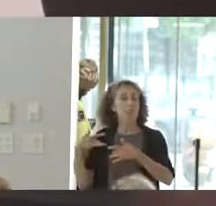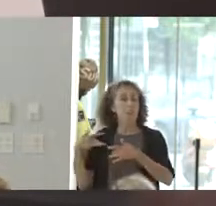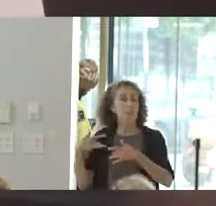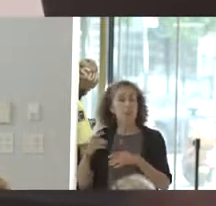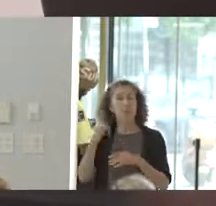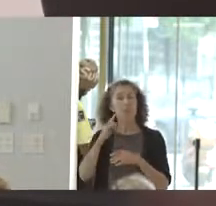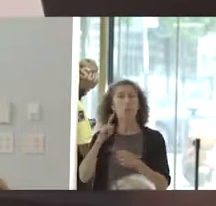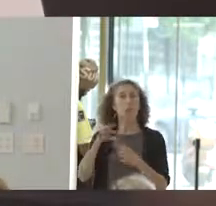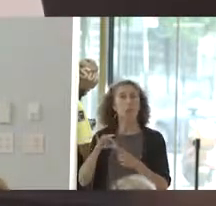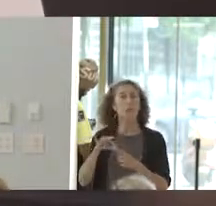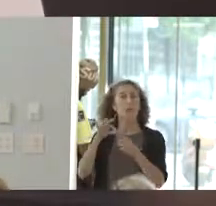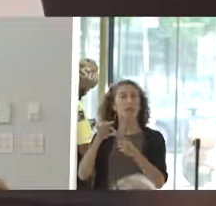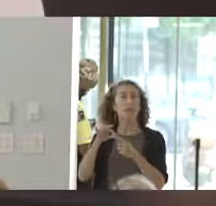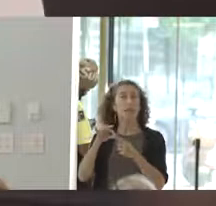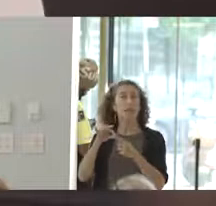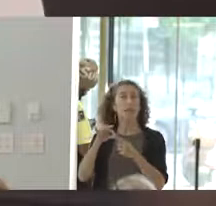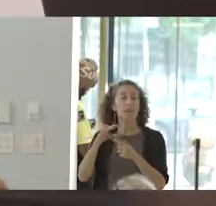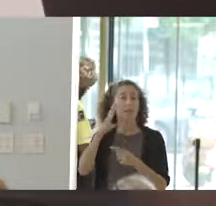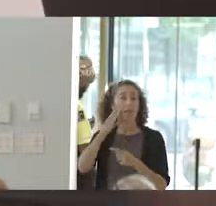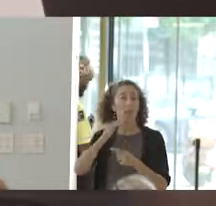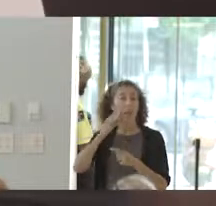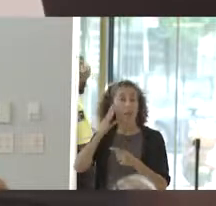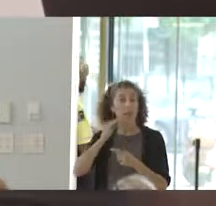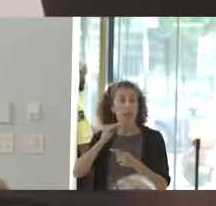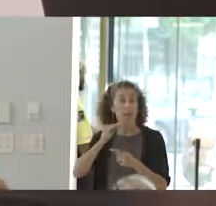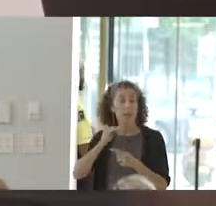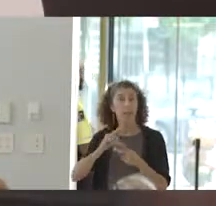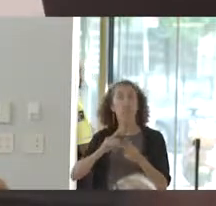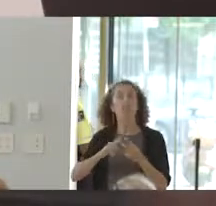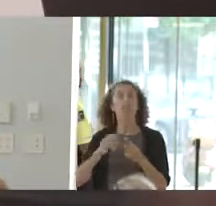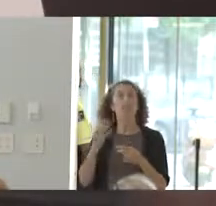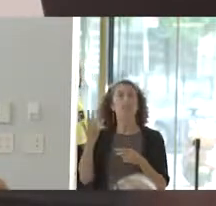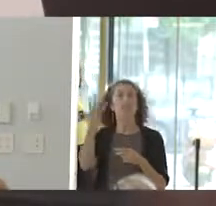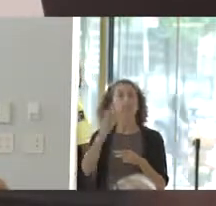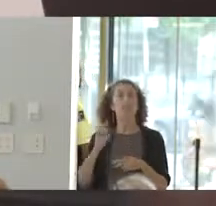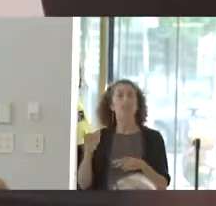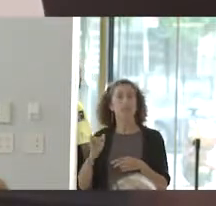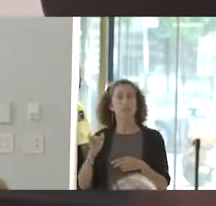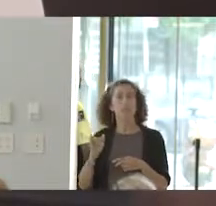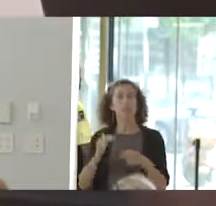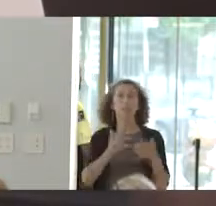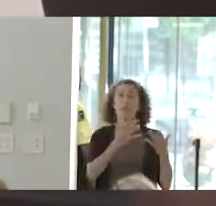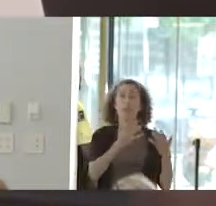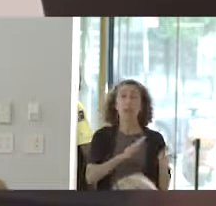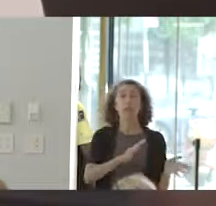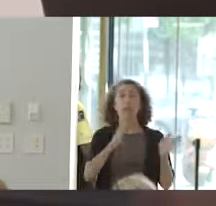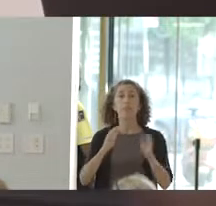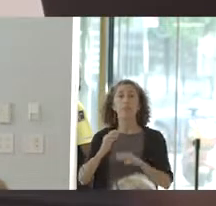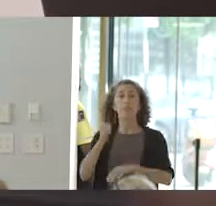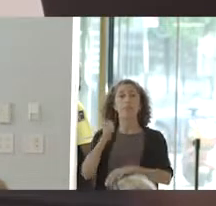item, experience, aesthetic, and then actually set the parameters for